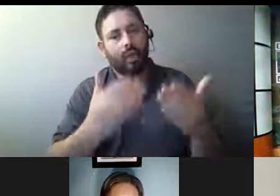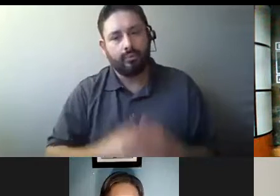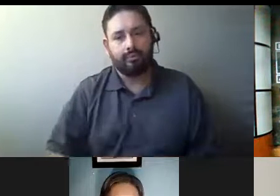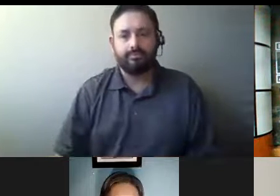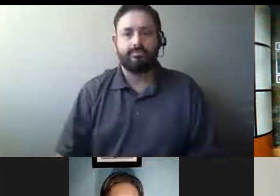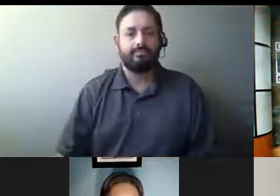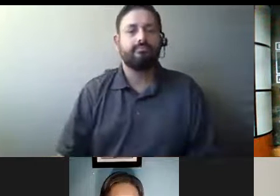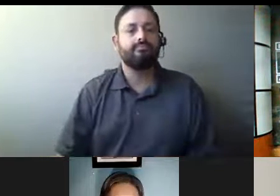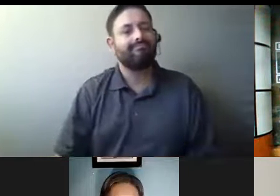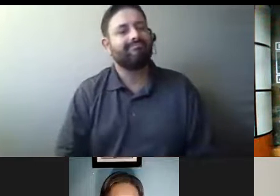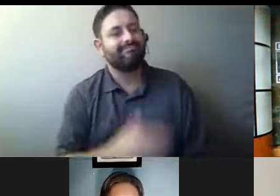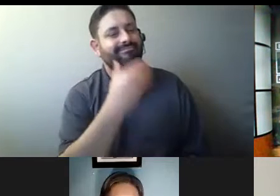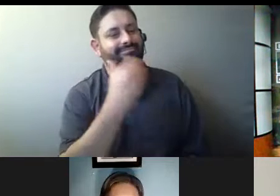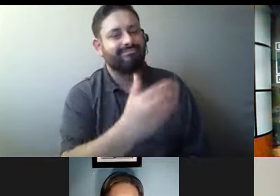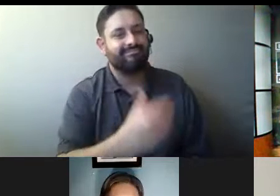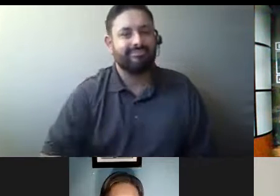Thank you.